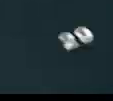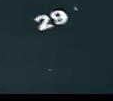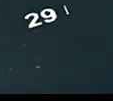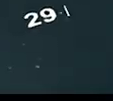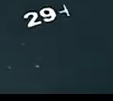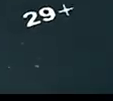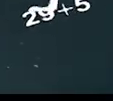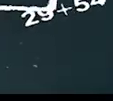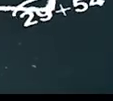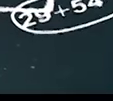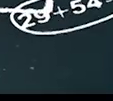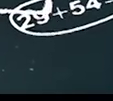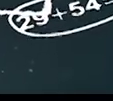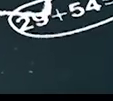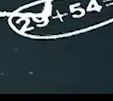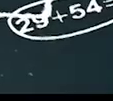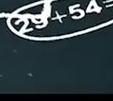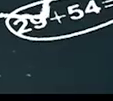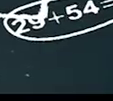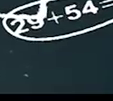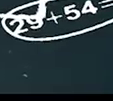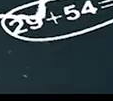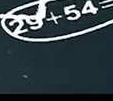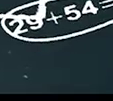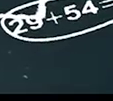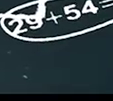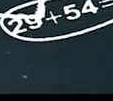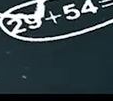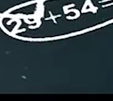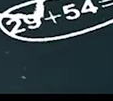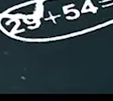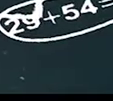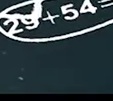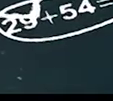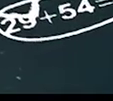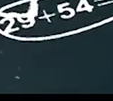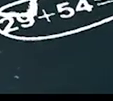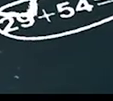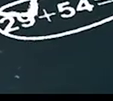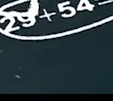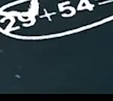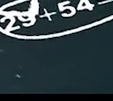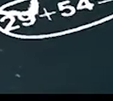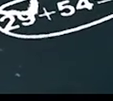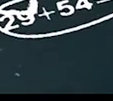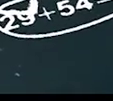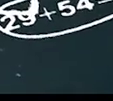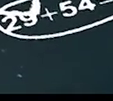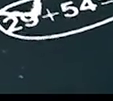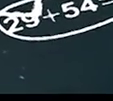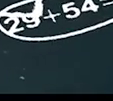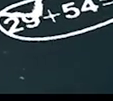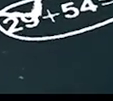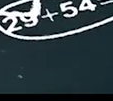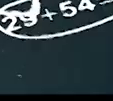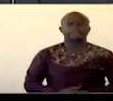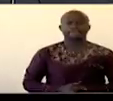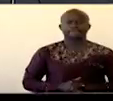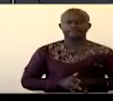Welcome to Study Time, a televised home learning program produced by Rwanda Education